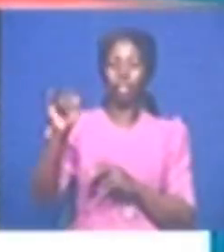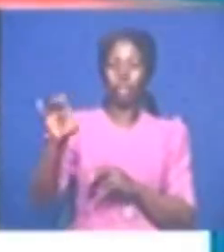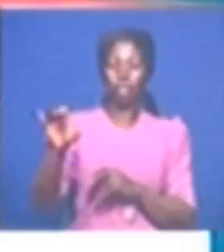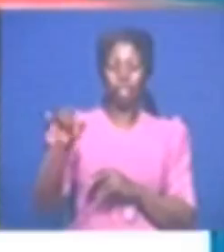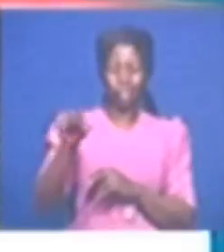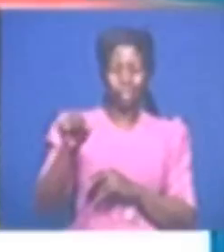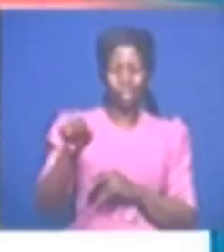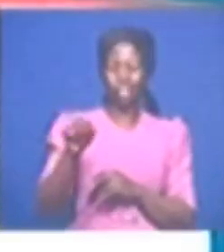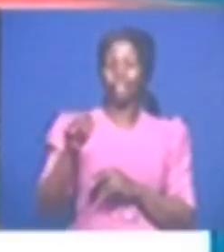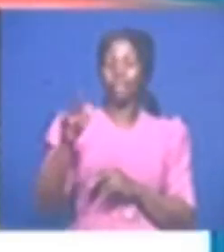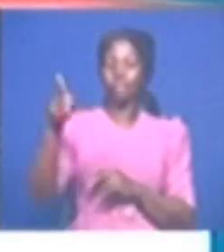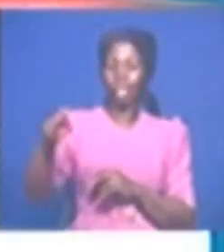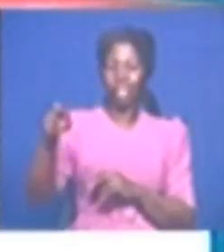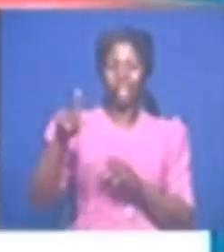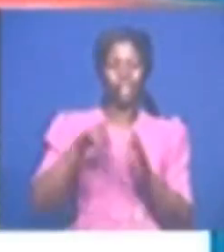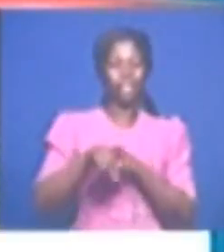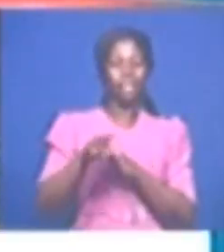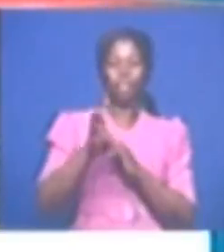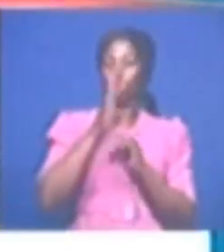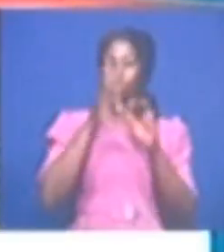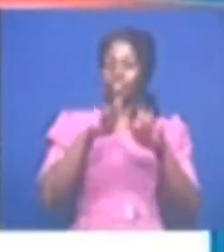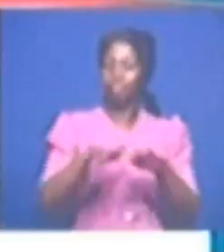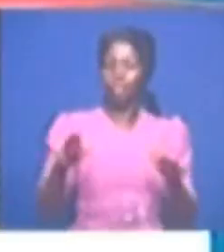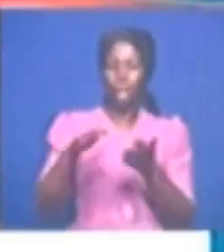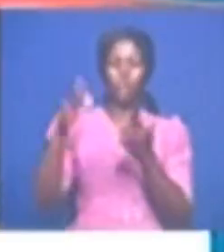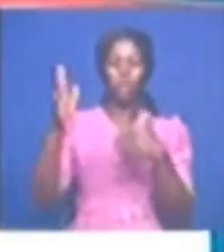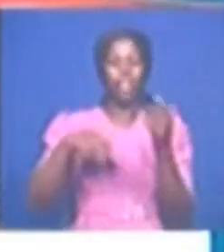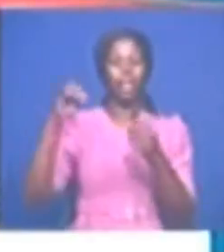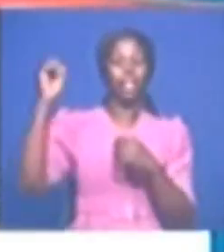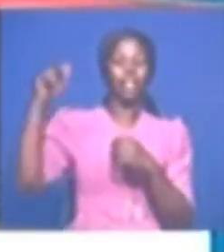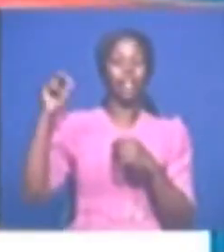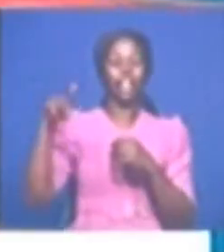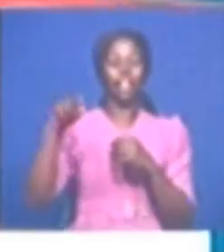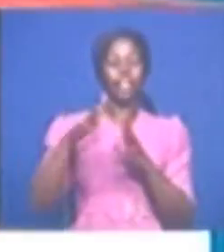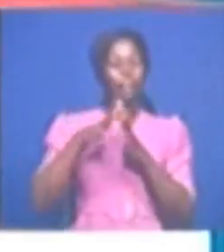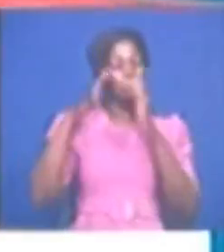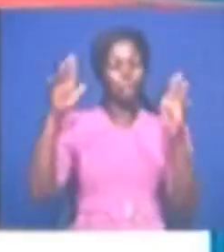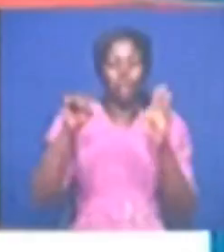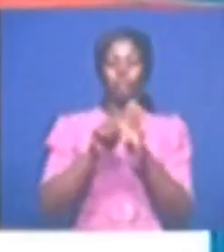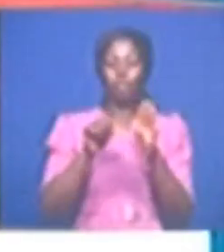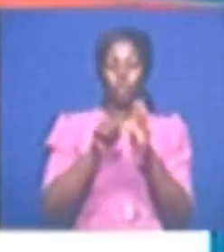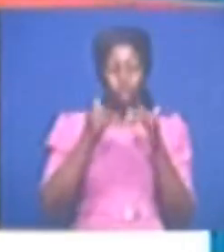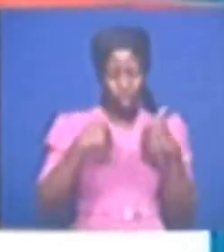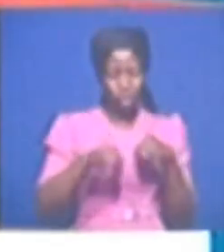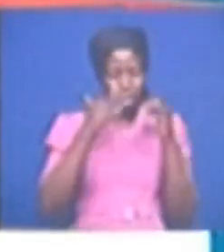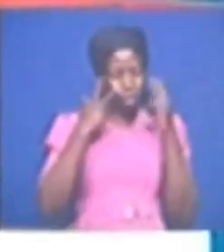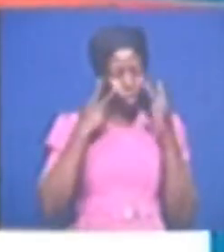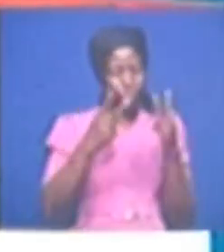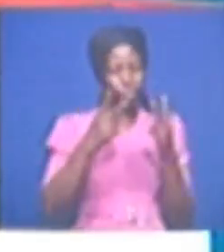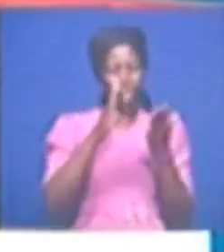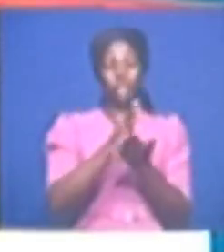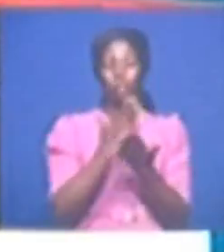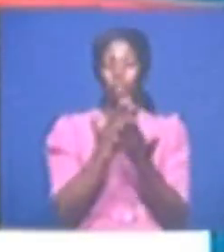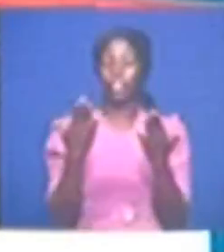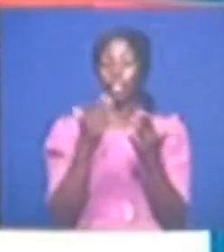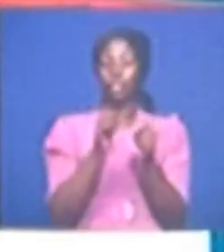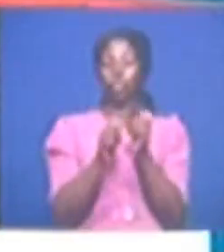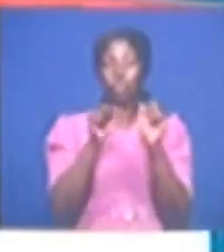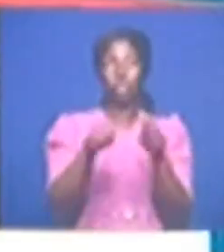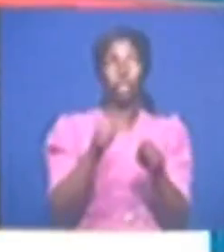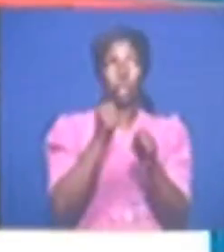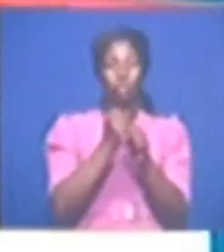than the stars in the galaxy. That is how big the problem is, and we're just trying to look at what are some of the things that we can do